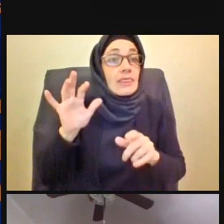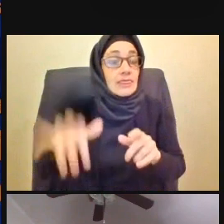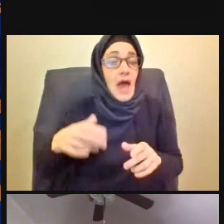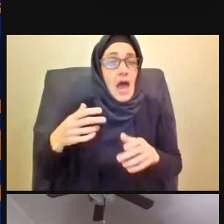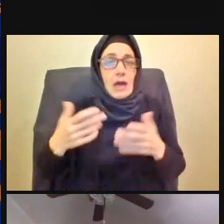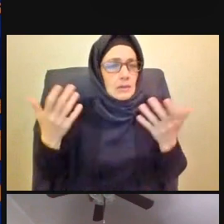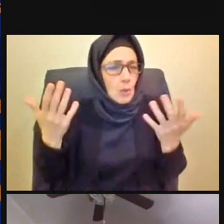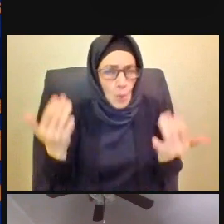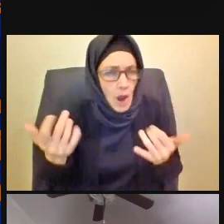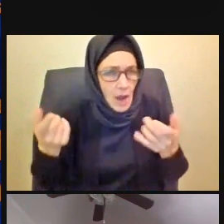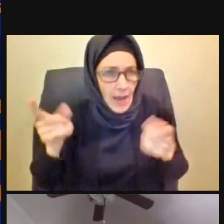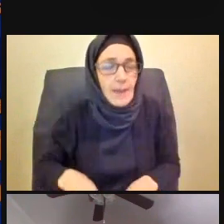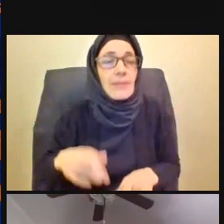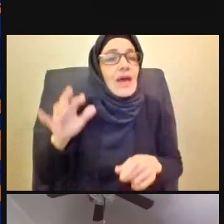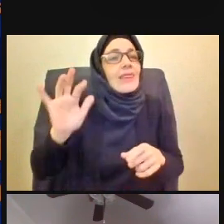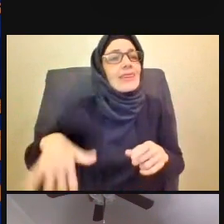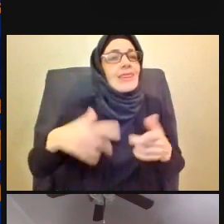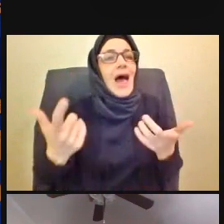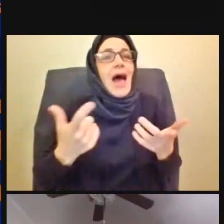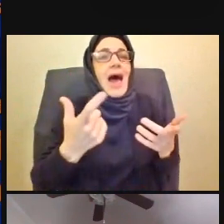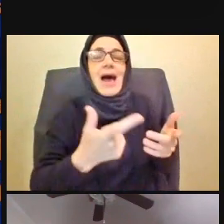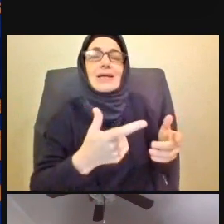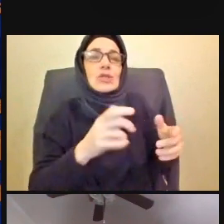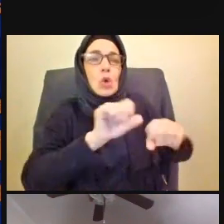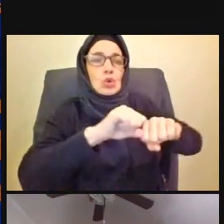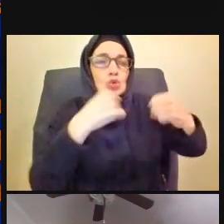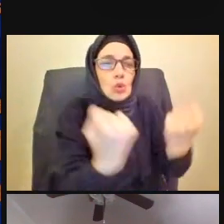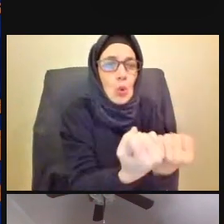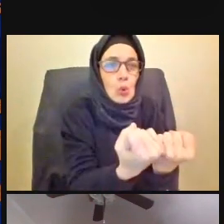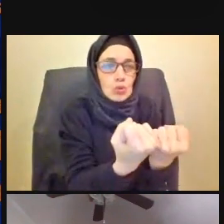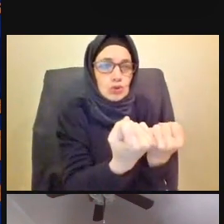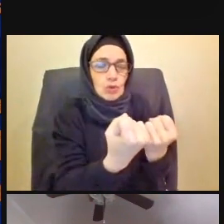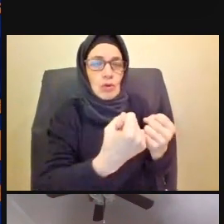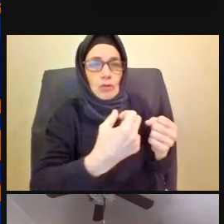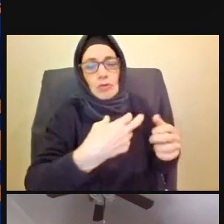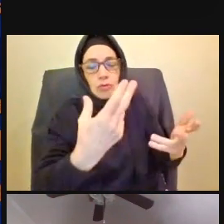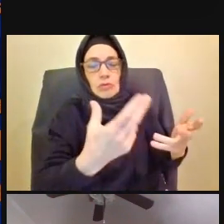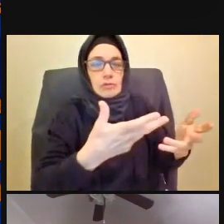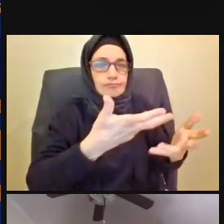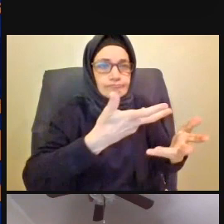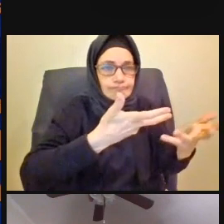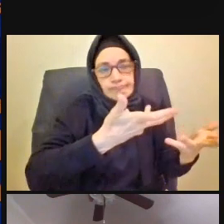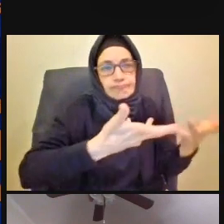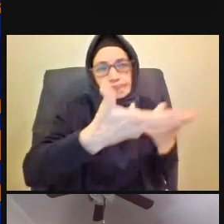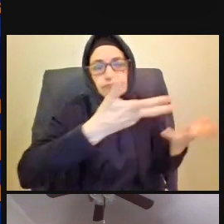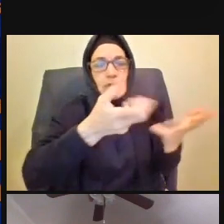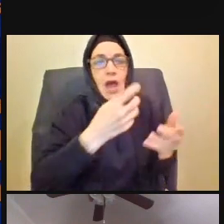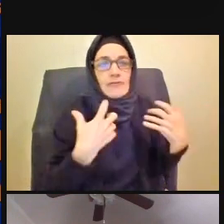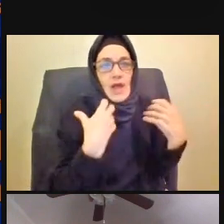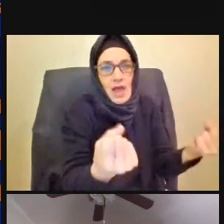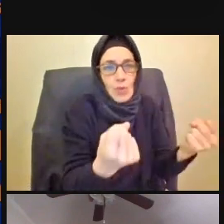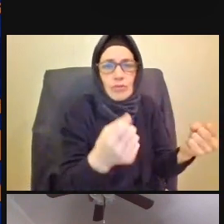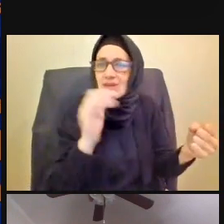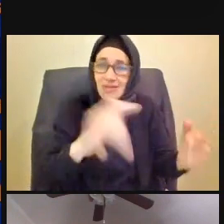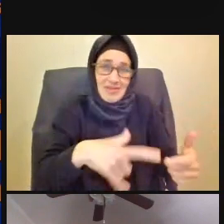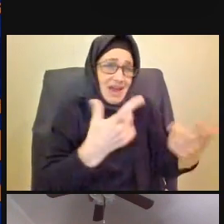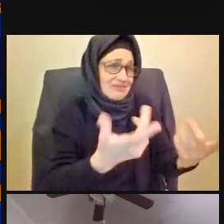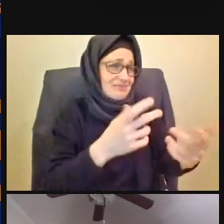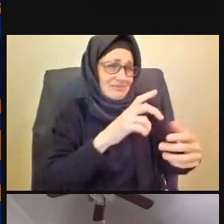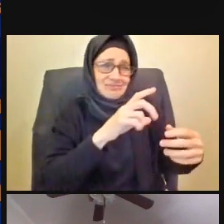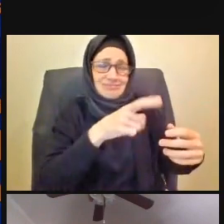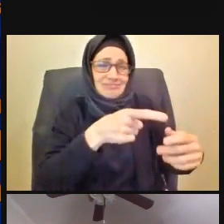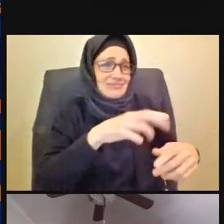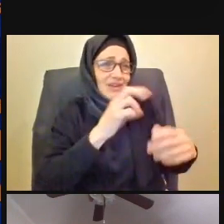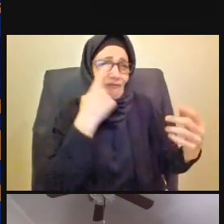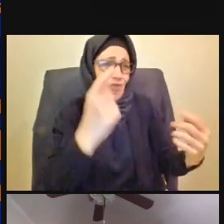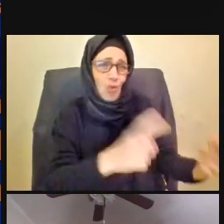of health that have been there for decades, if not centuries, fundamentally based in the racism that society